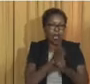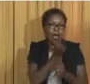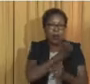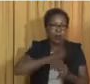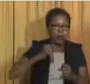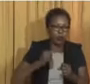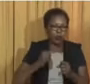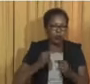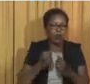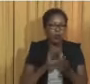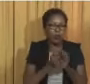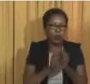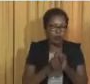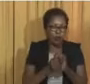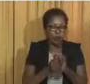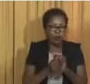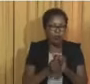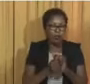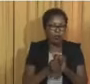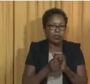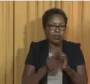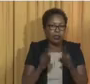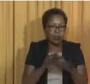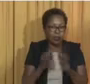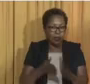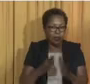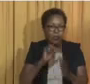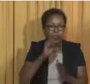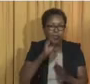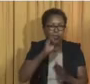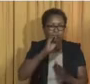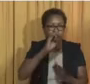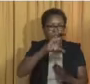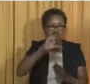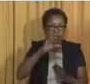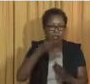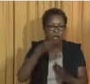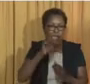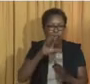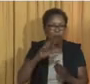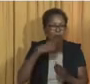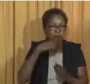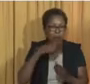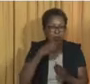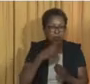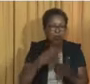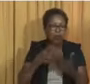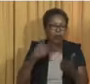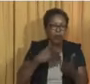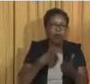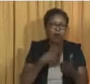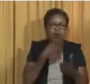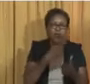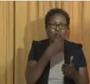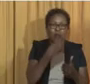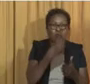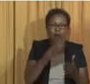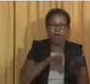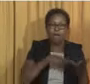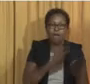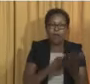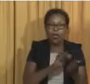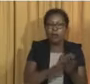Sishare J in a dissenting opinion at the Court of Appeal, there have been 21 failed attempts to amend the